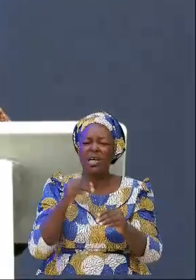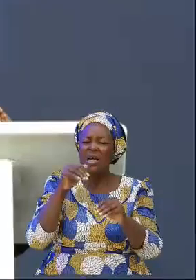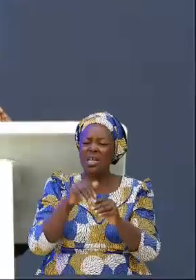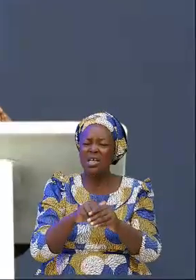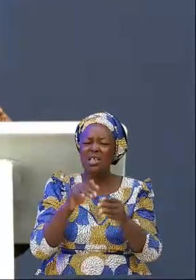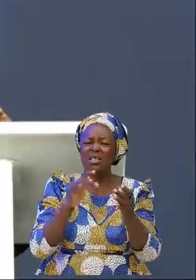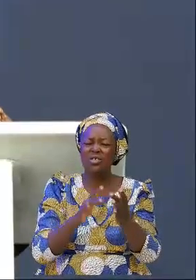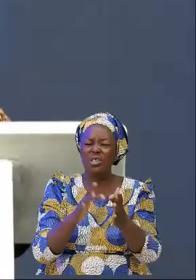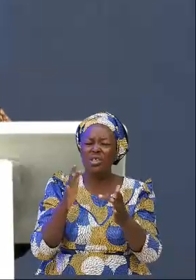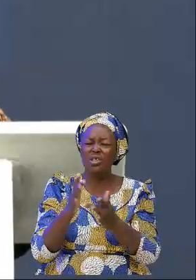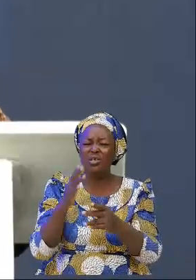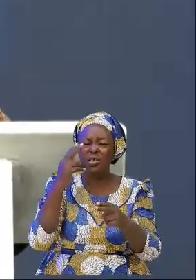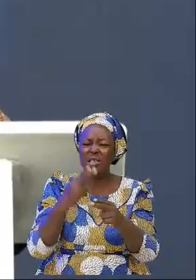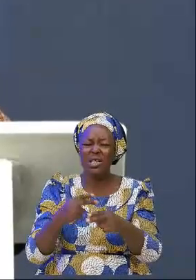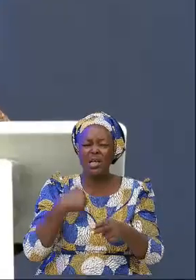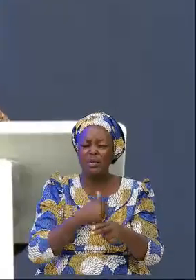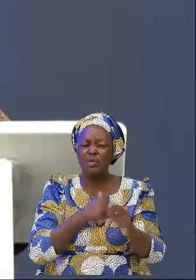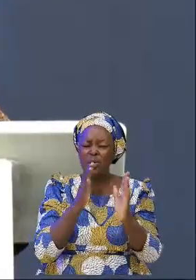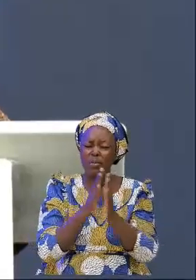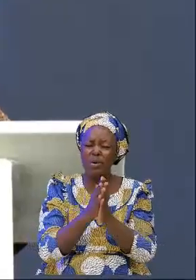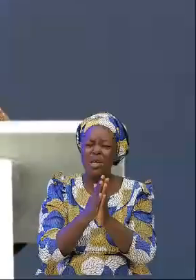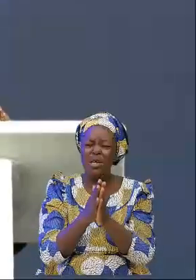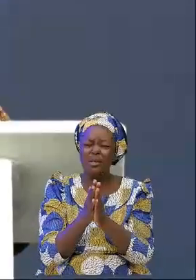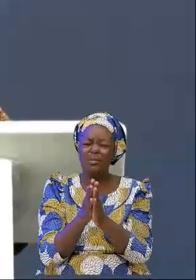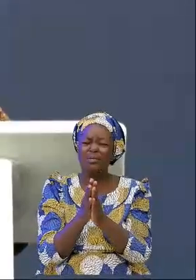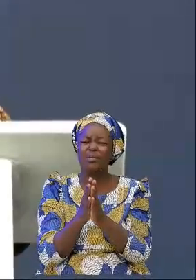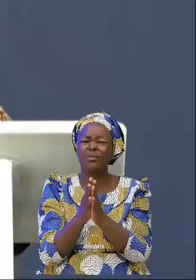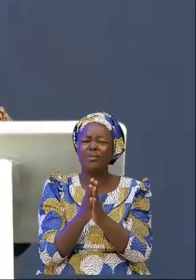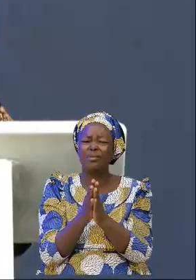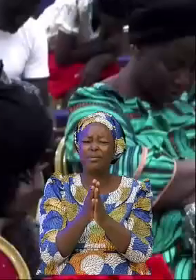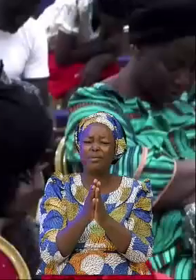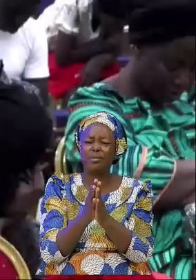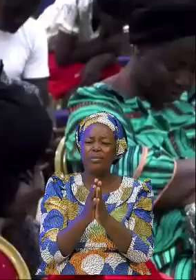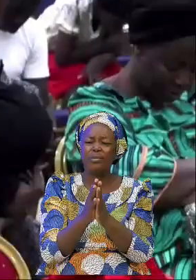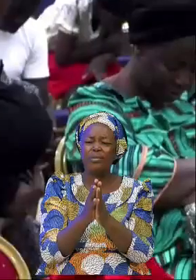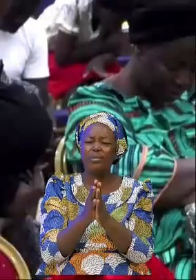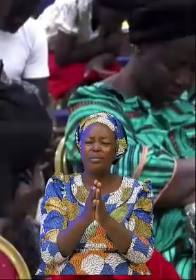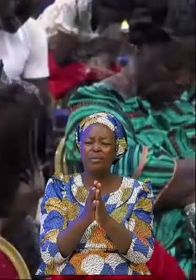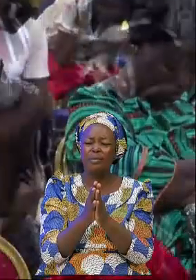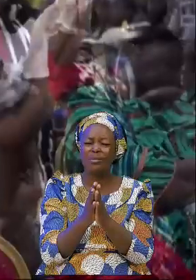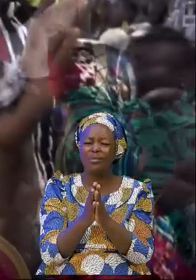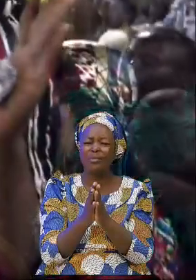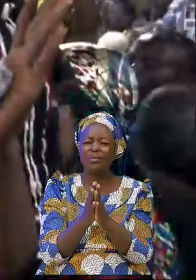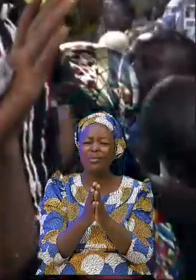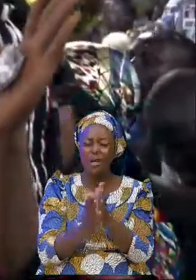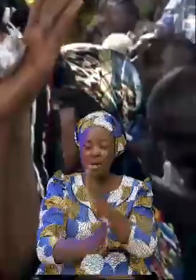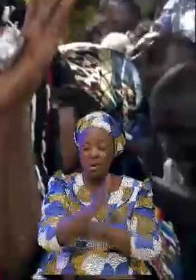Lord. We know you have done it. In Jesus' name we